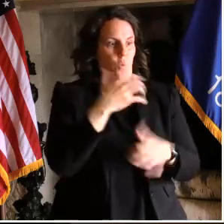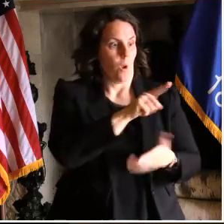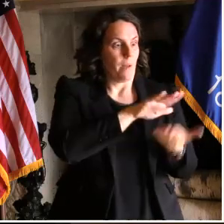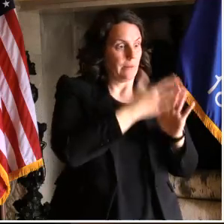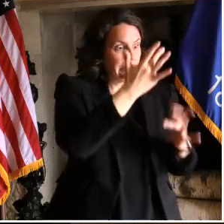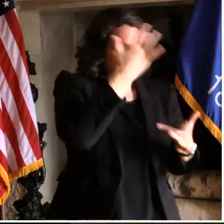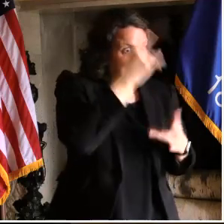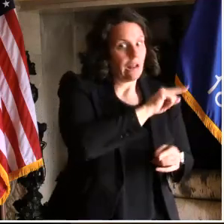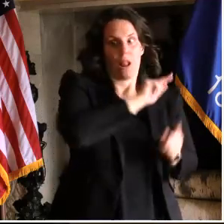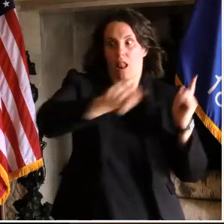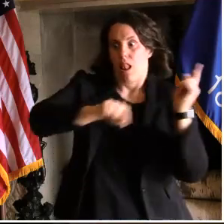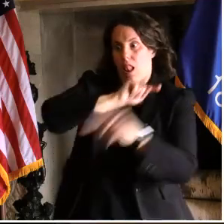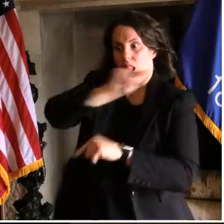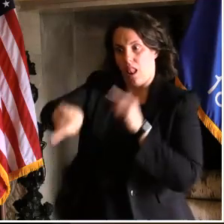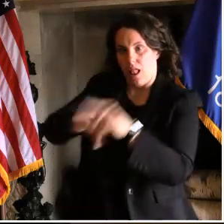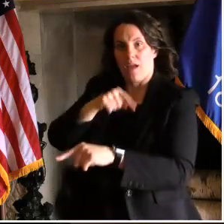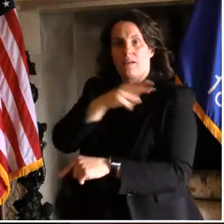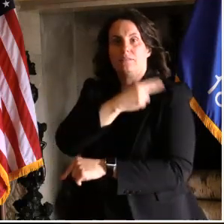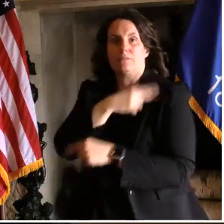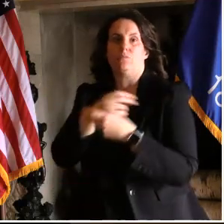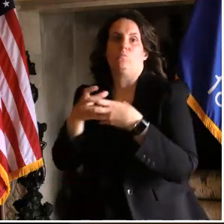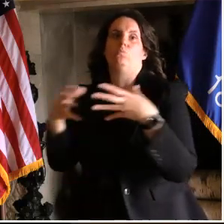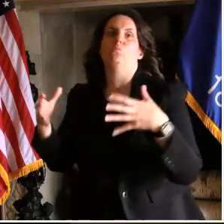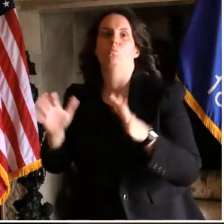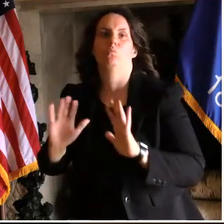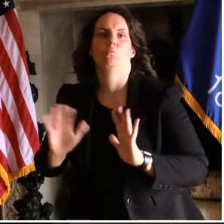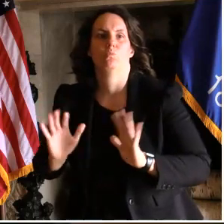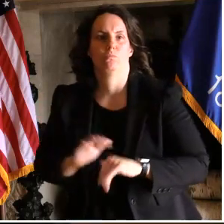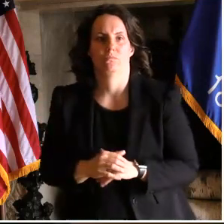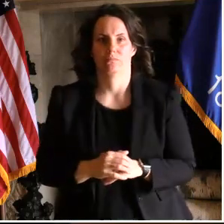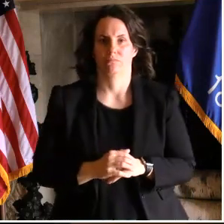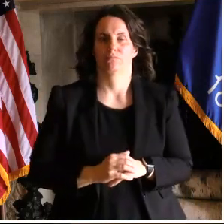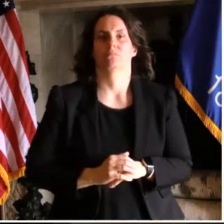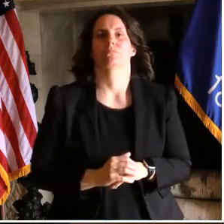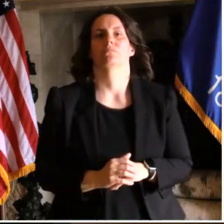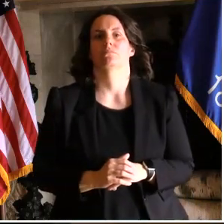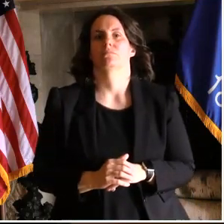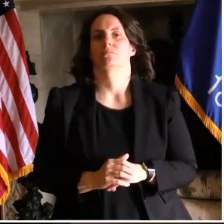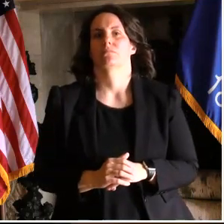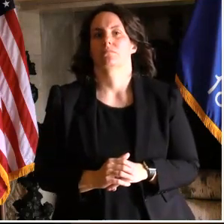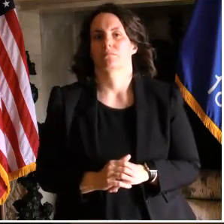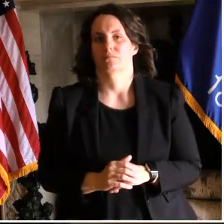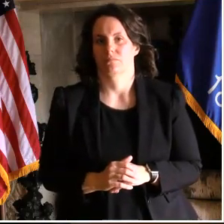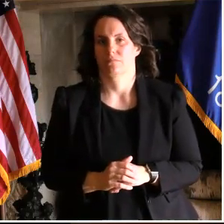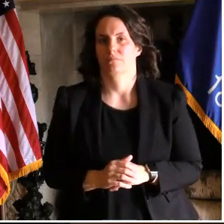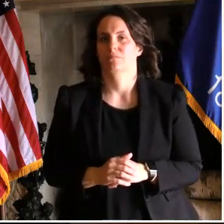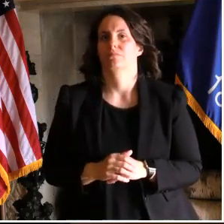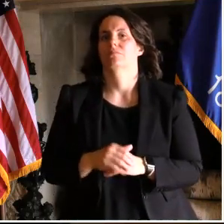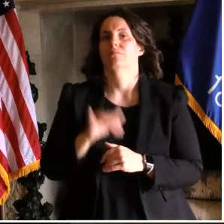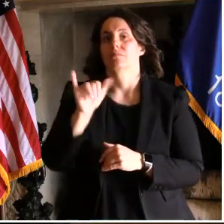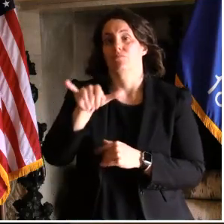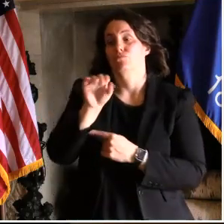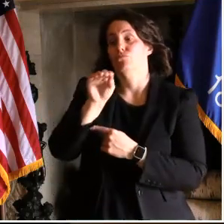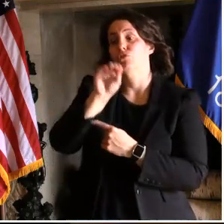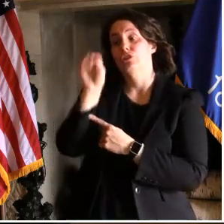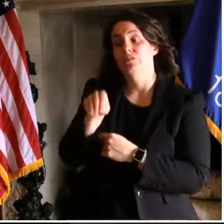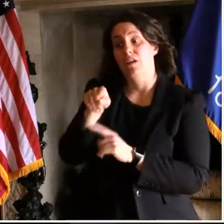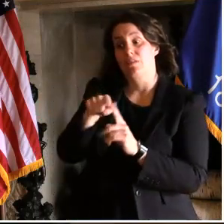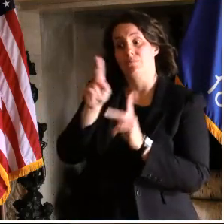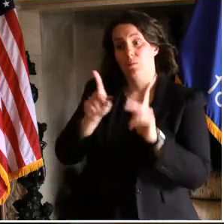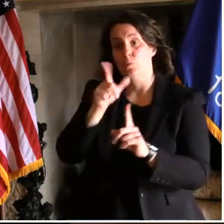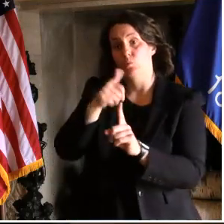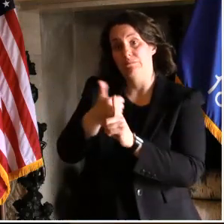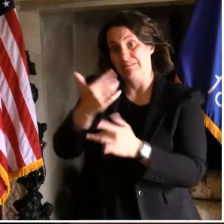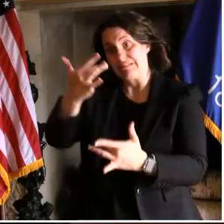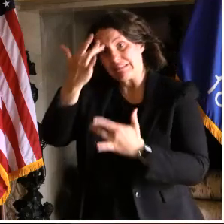10 to 12% of folks who are going to require hospitalization is a number that is manageable within our healthcare system. And that